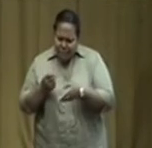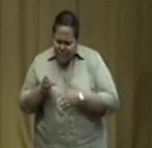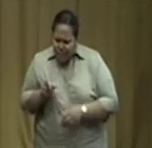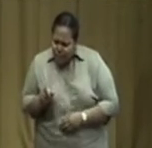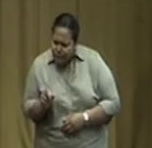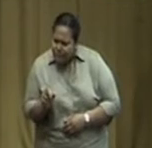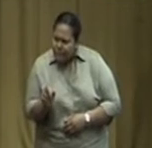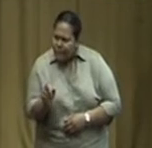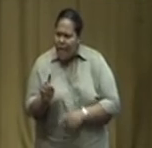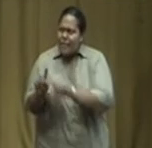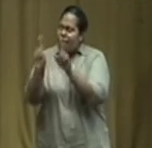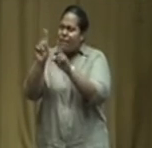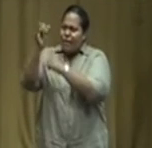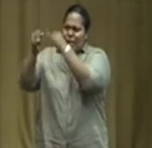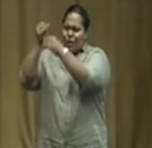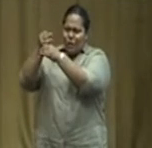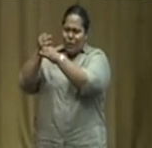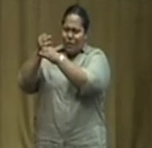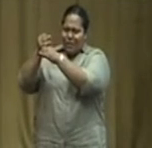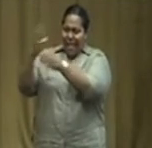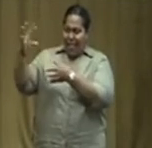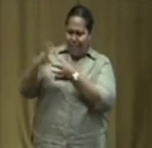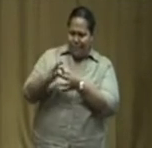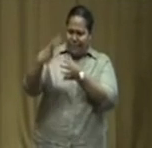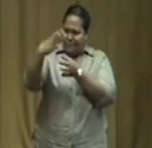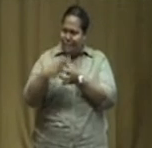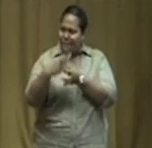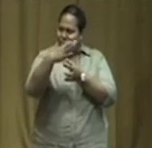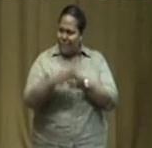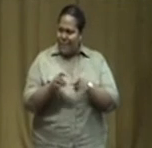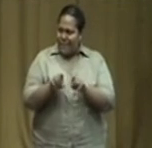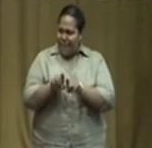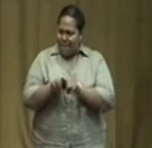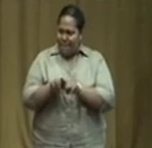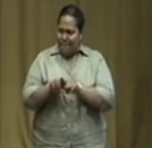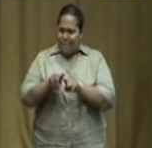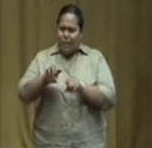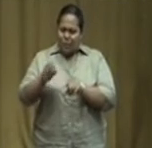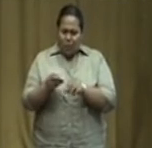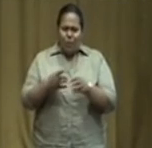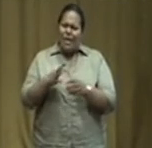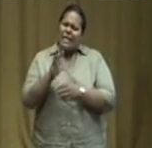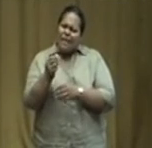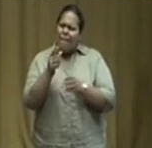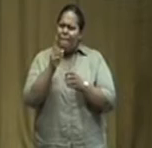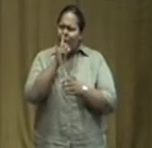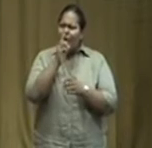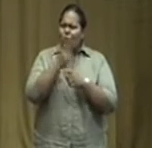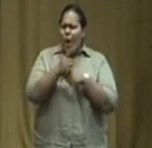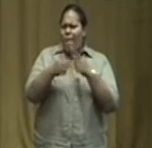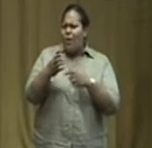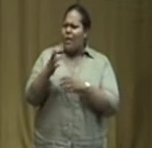different institutions, what different institutions call their learning units, right? Because some people talk about lectures, other people talk about sections,